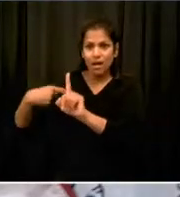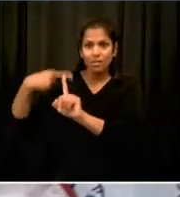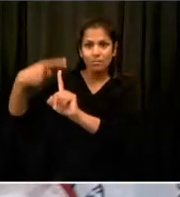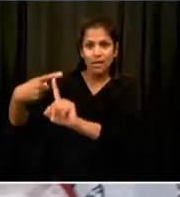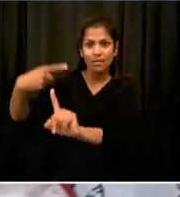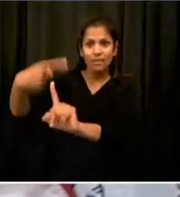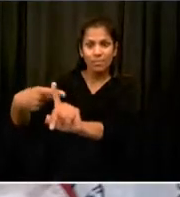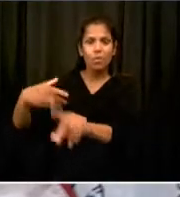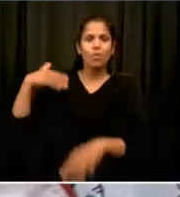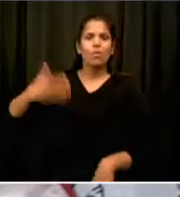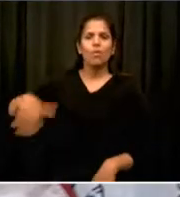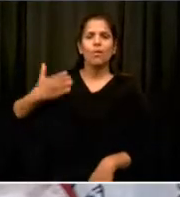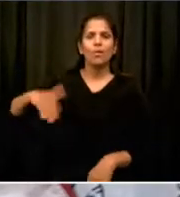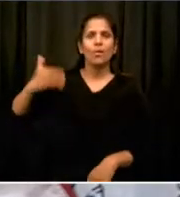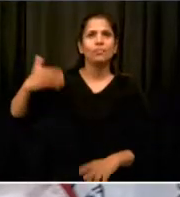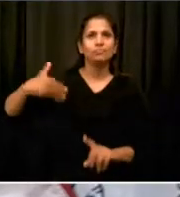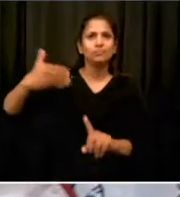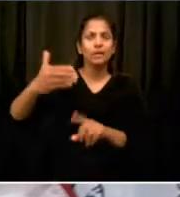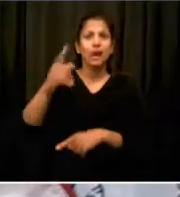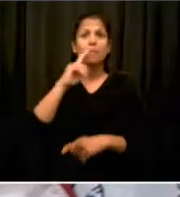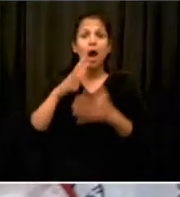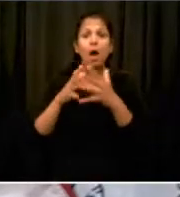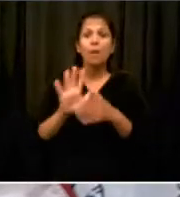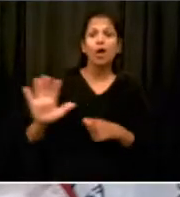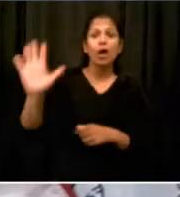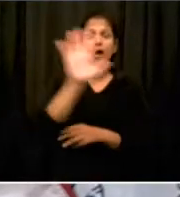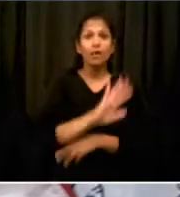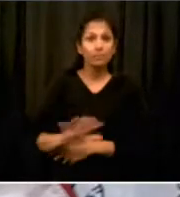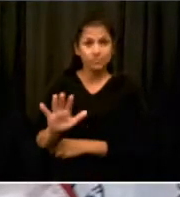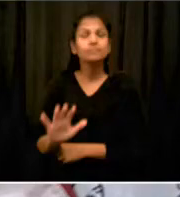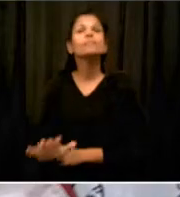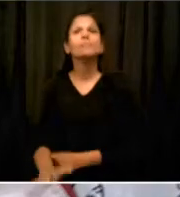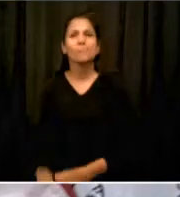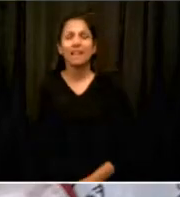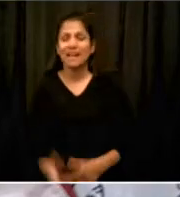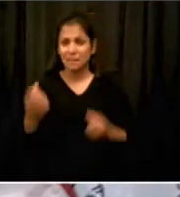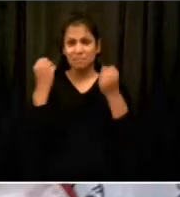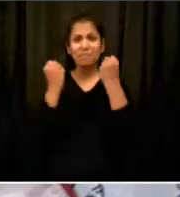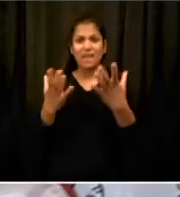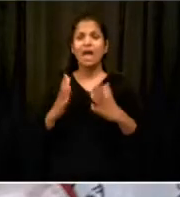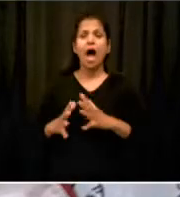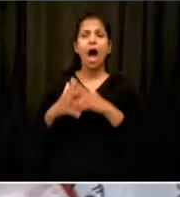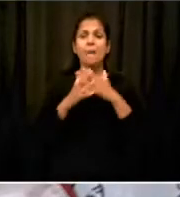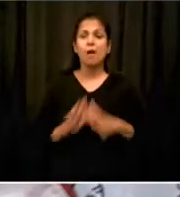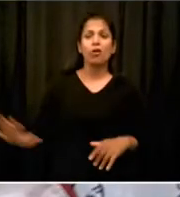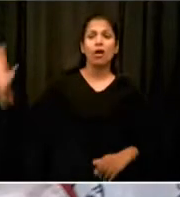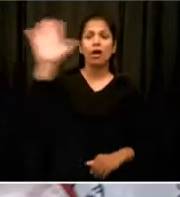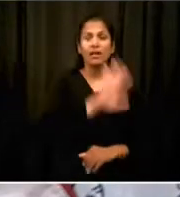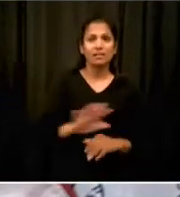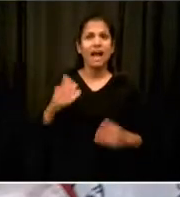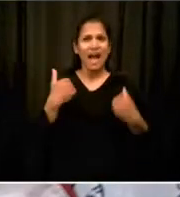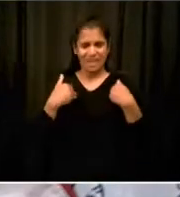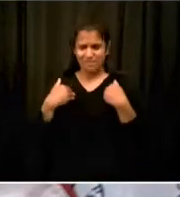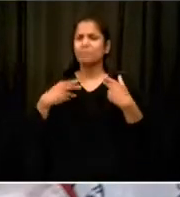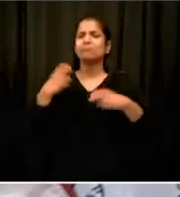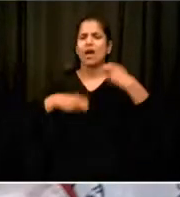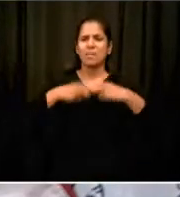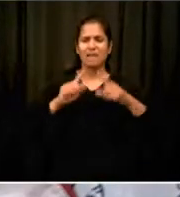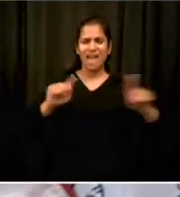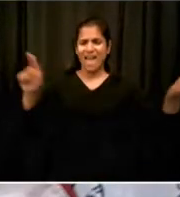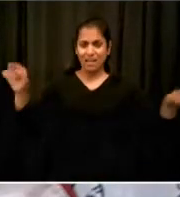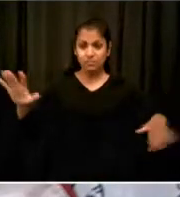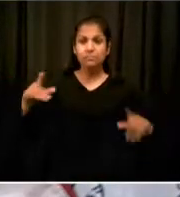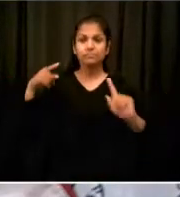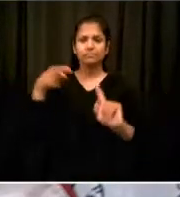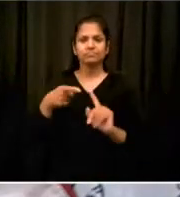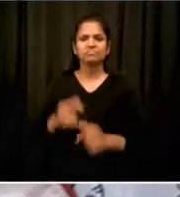cause everyone, from the federal government on down to cities and towns around this country, everyone to think about how we could pull together,